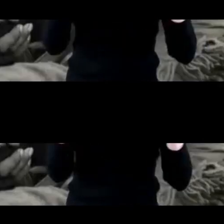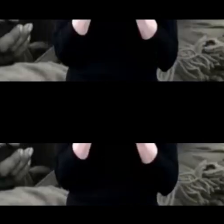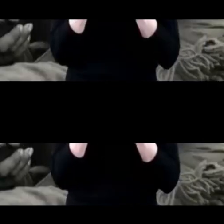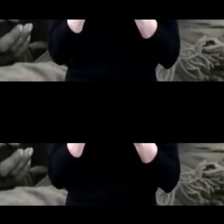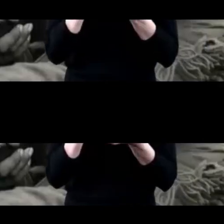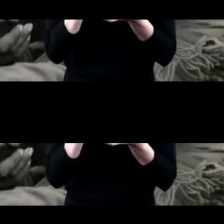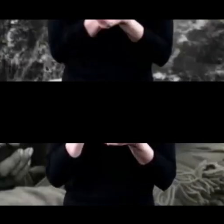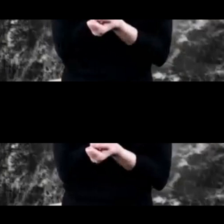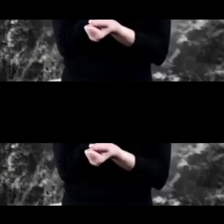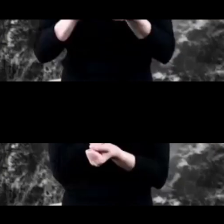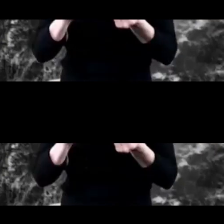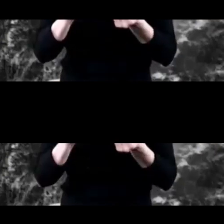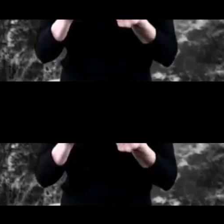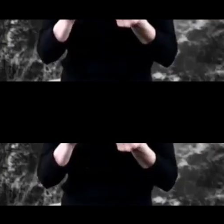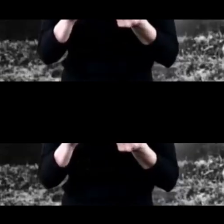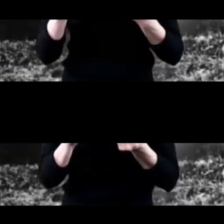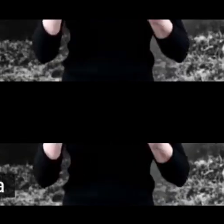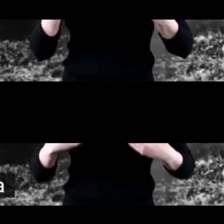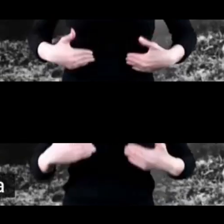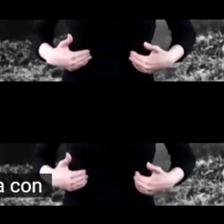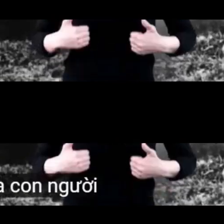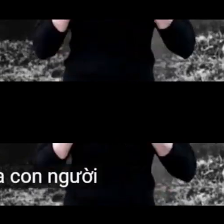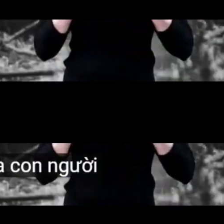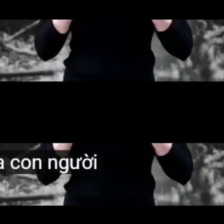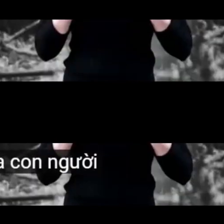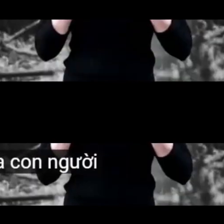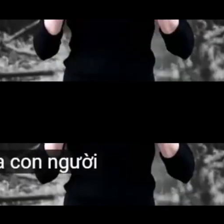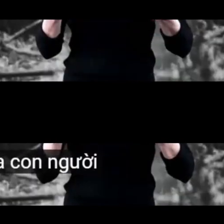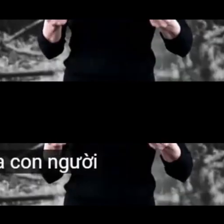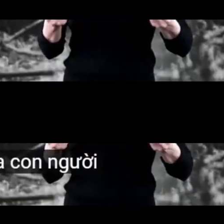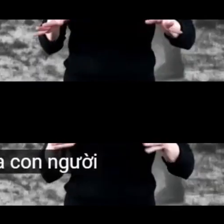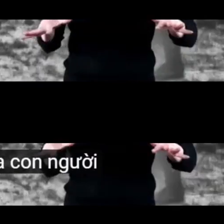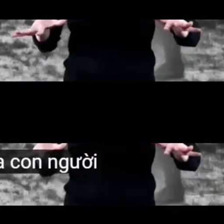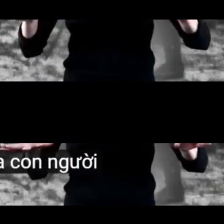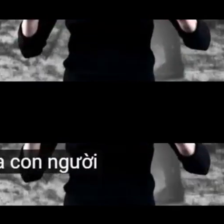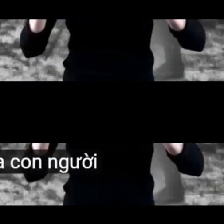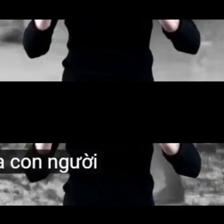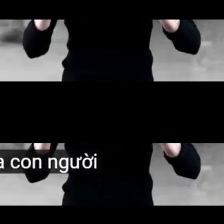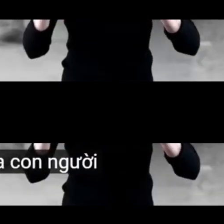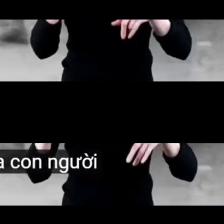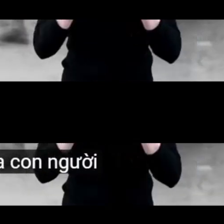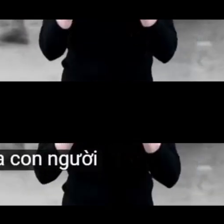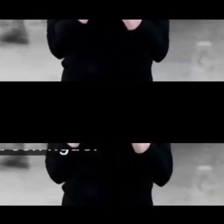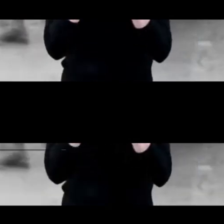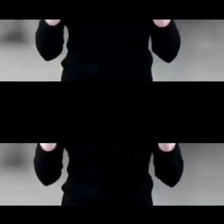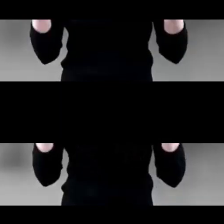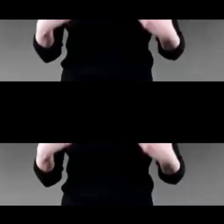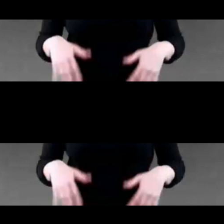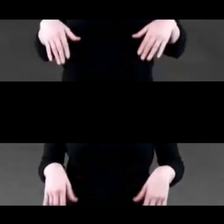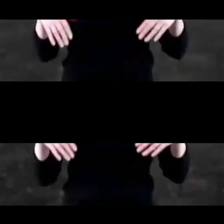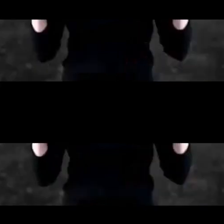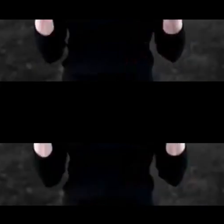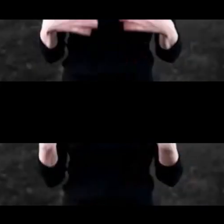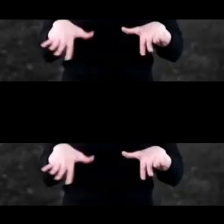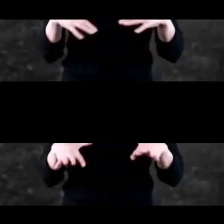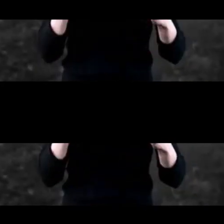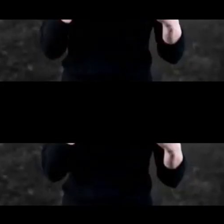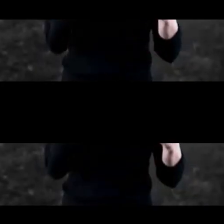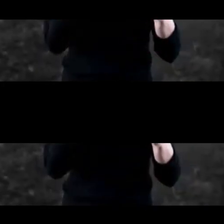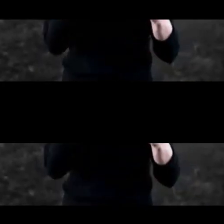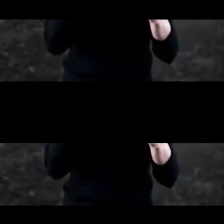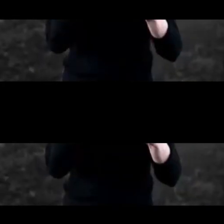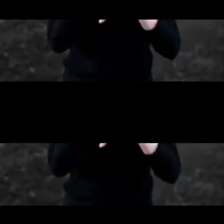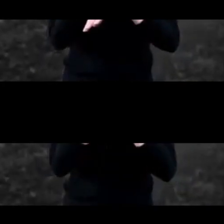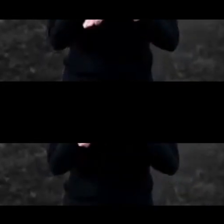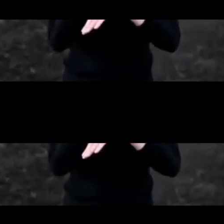make the work of destruction in human lives and property greater than could ever be imagined. During one